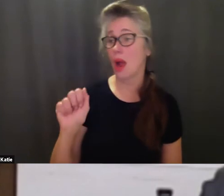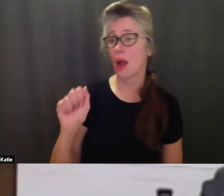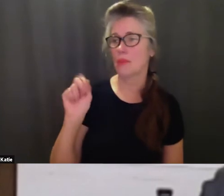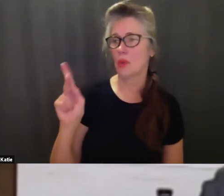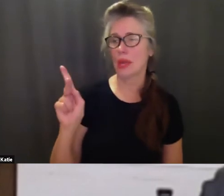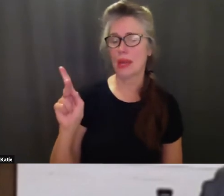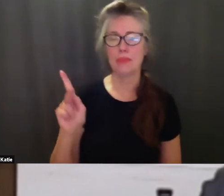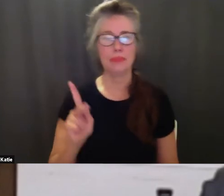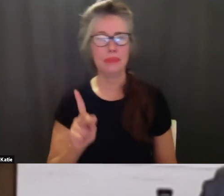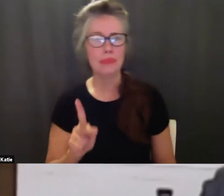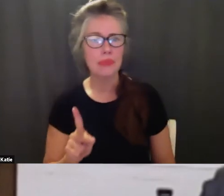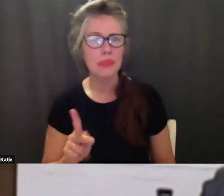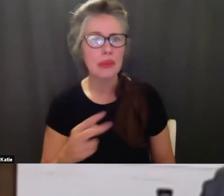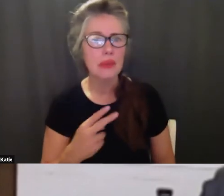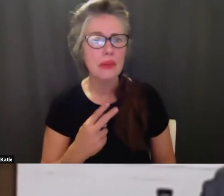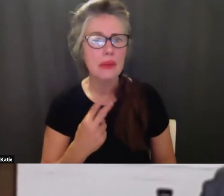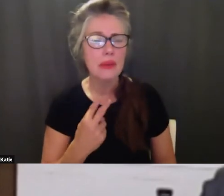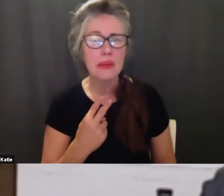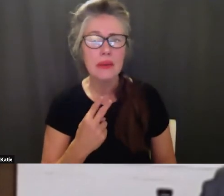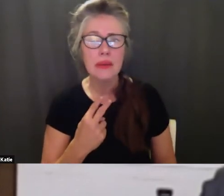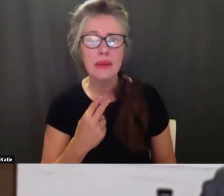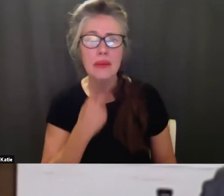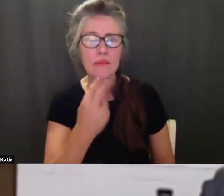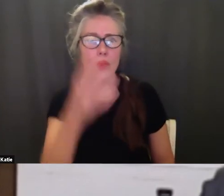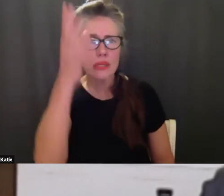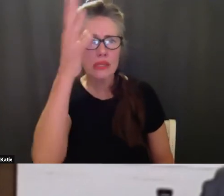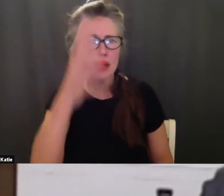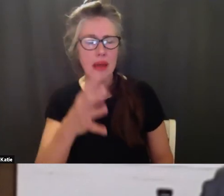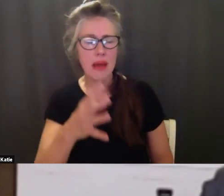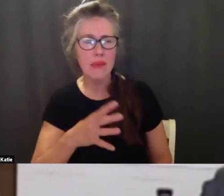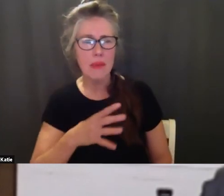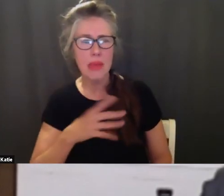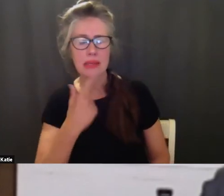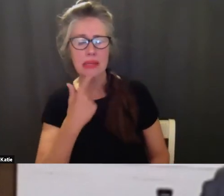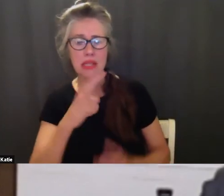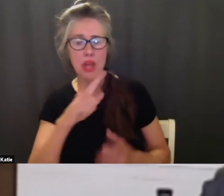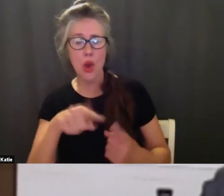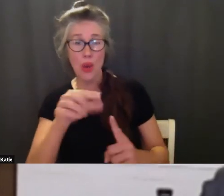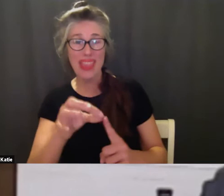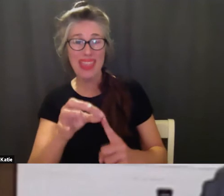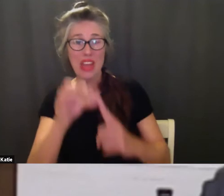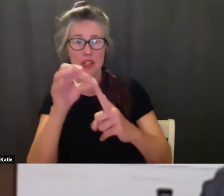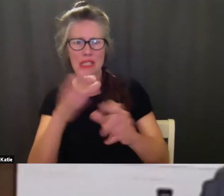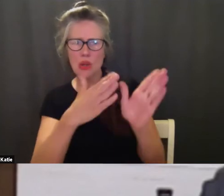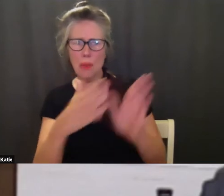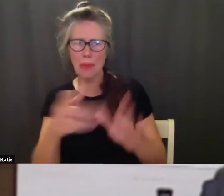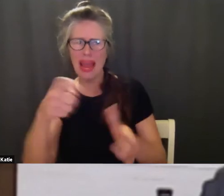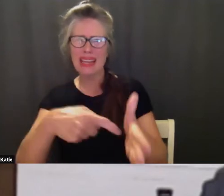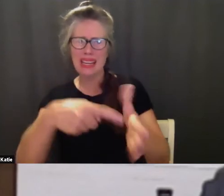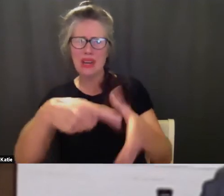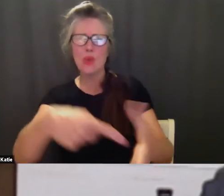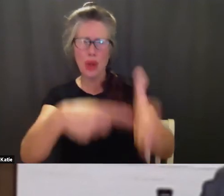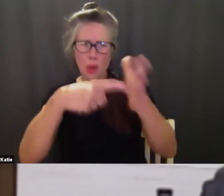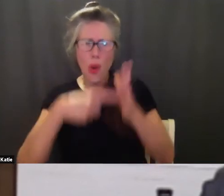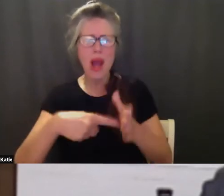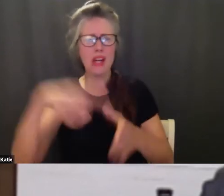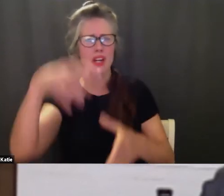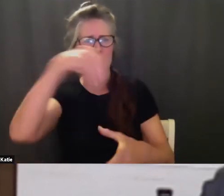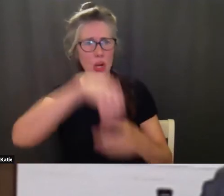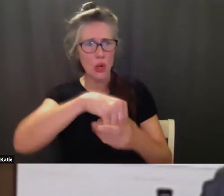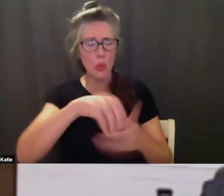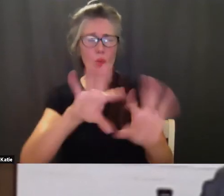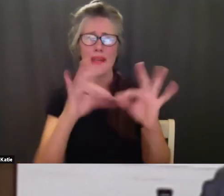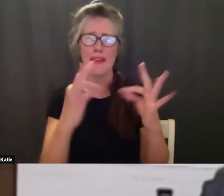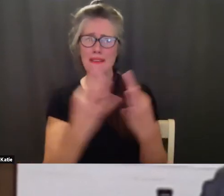Actually, as part of their single plan, which they do every year, they have to include family partnerships